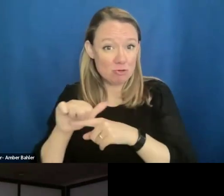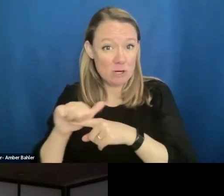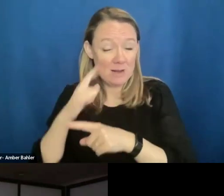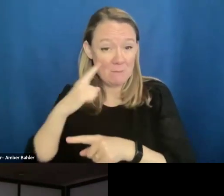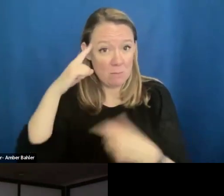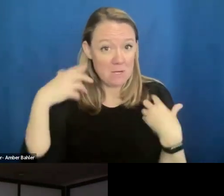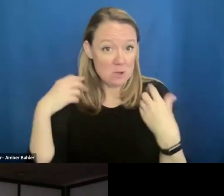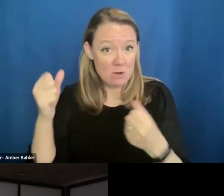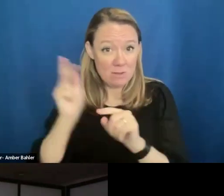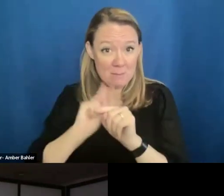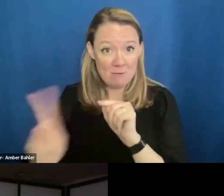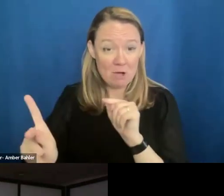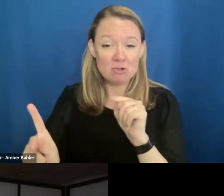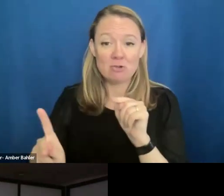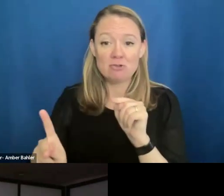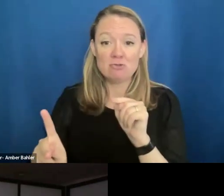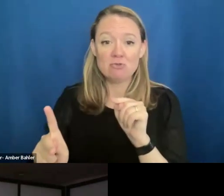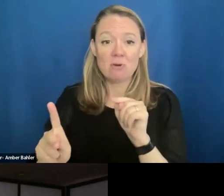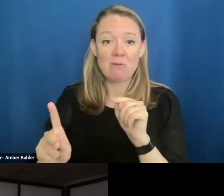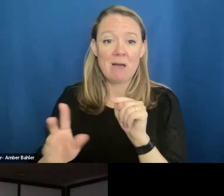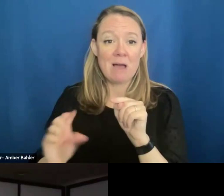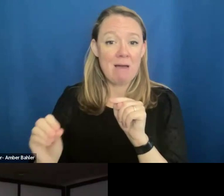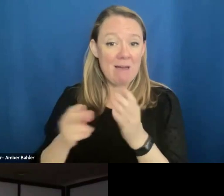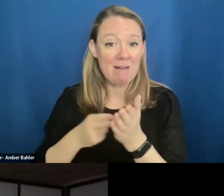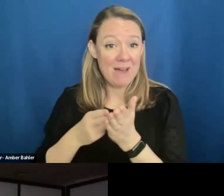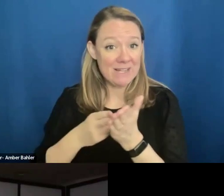just across the board for everyone that is engaging with